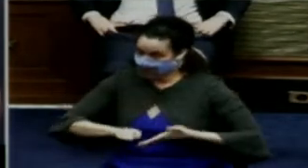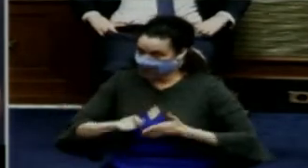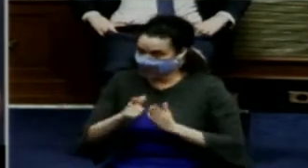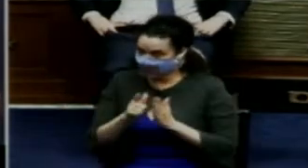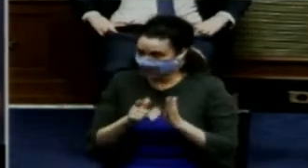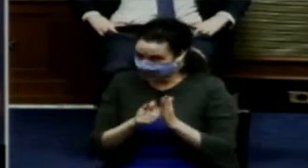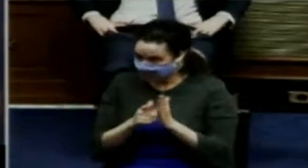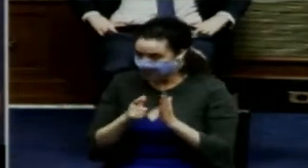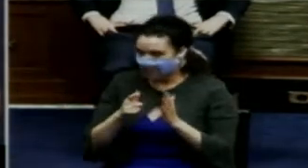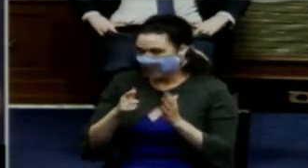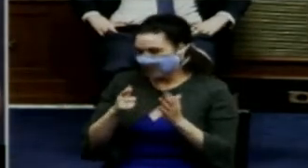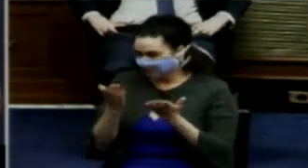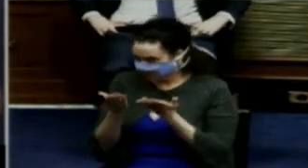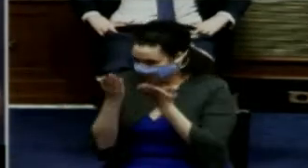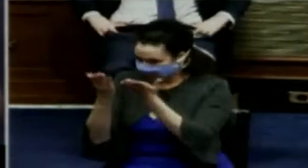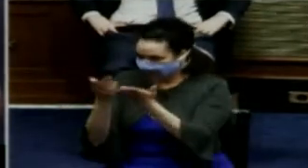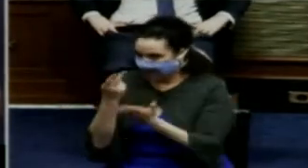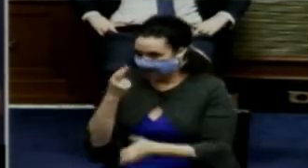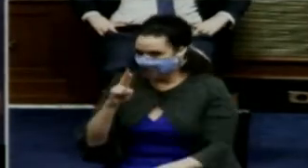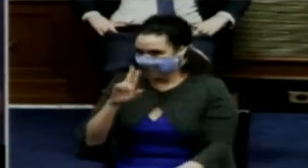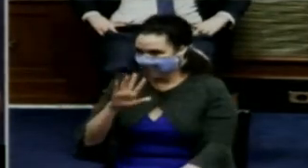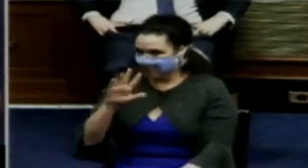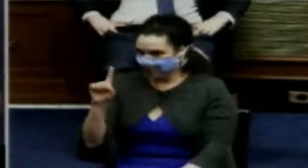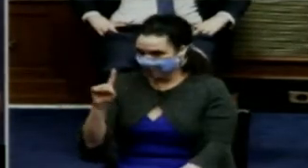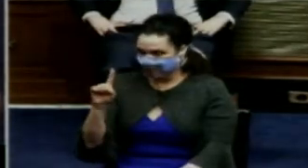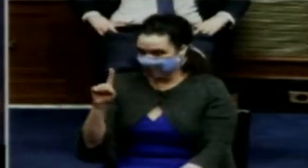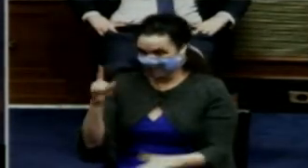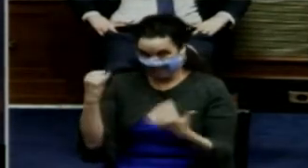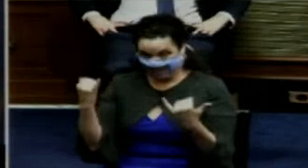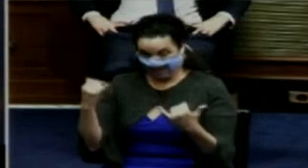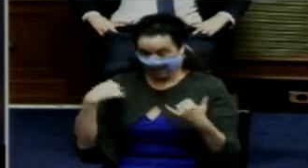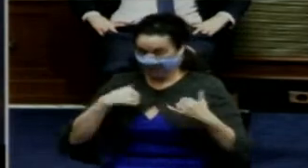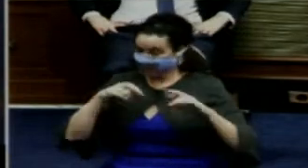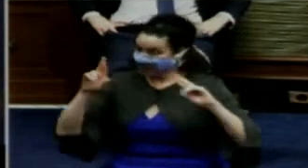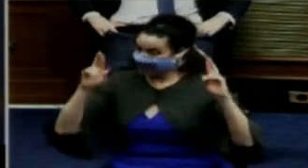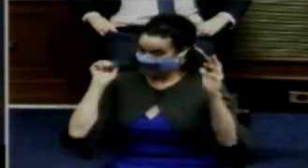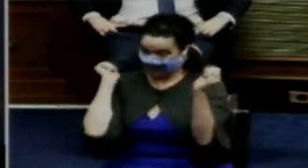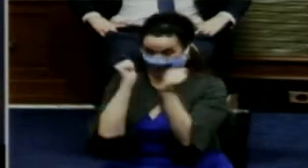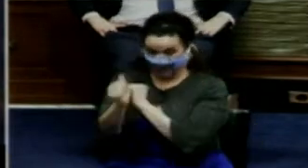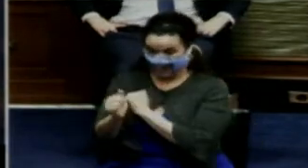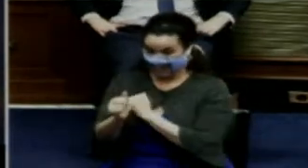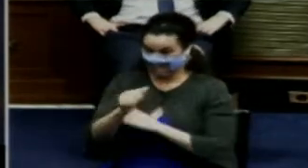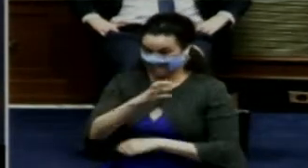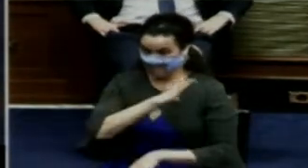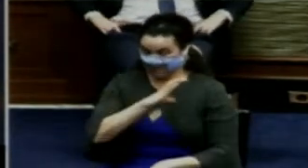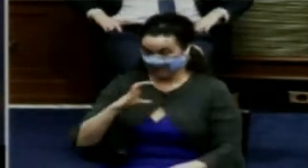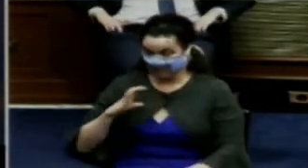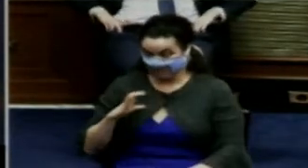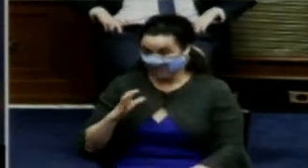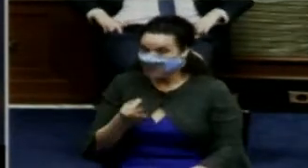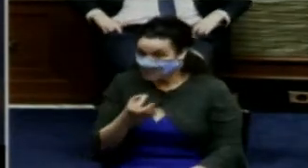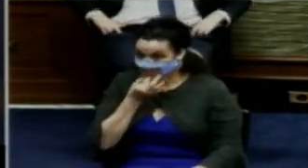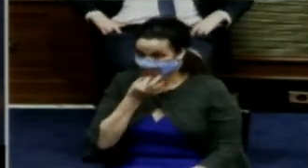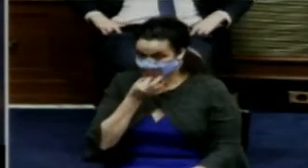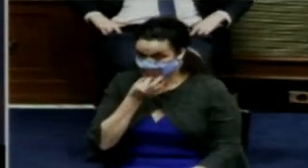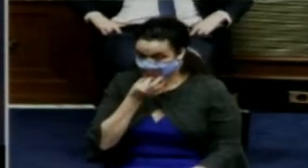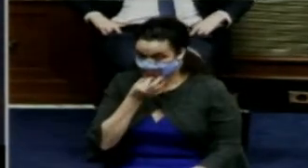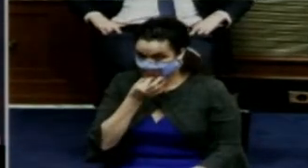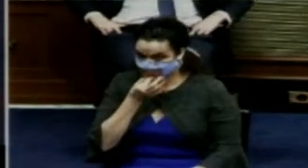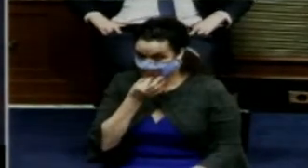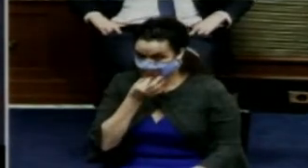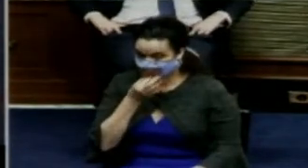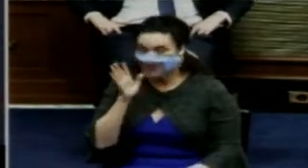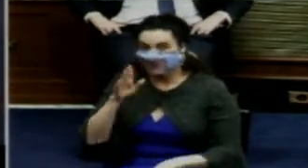H.R. 51 that we stand ready to pass in Congress shortly. The gentleman's time